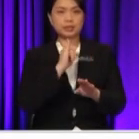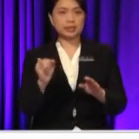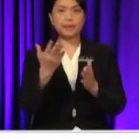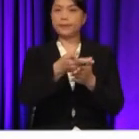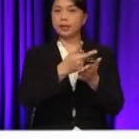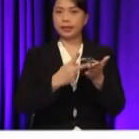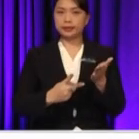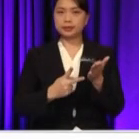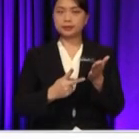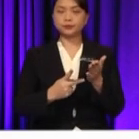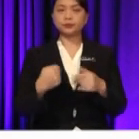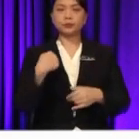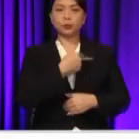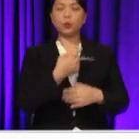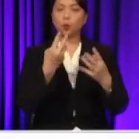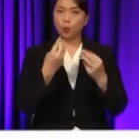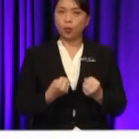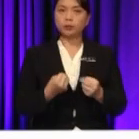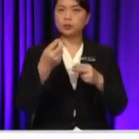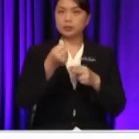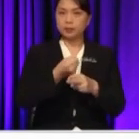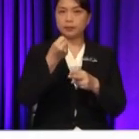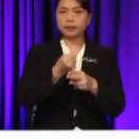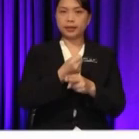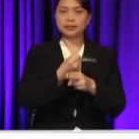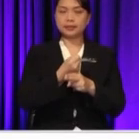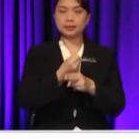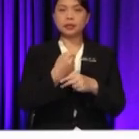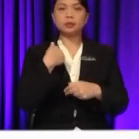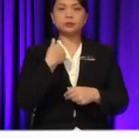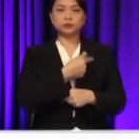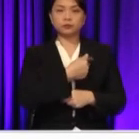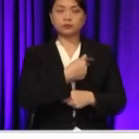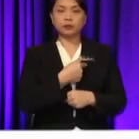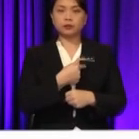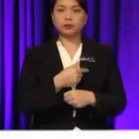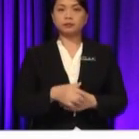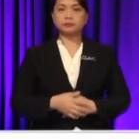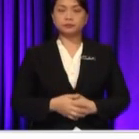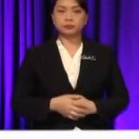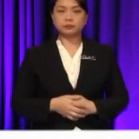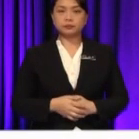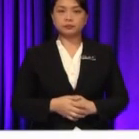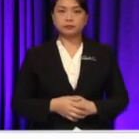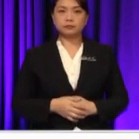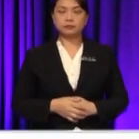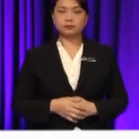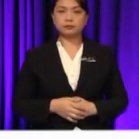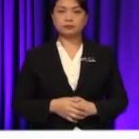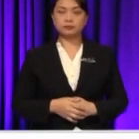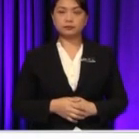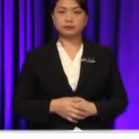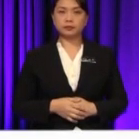going to end our article and summarize the opinion and give our feelings if it is relevant. So basically,